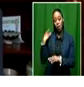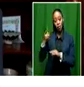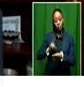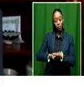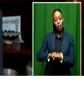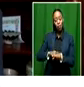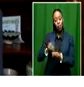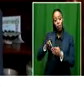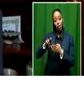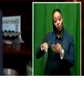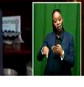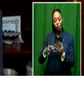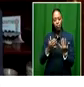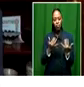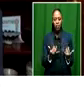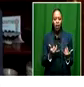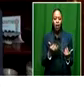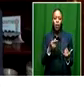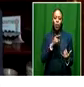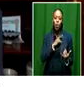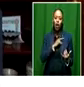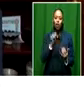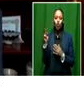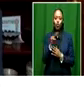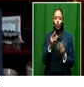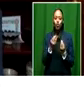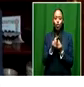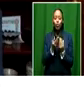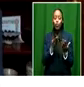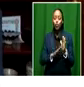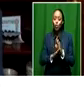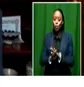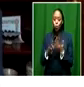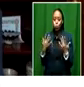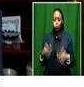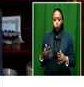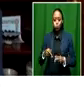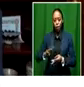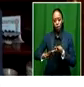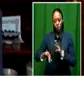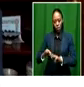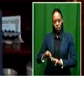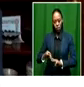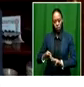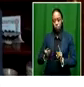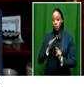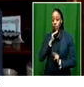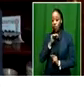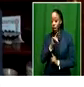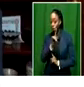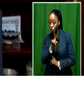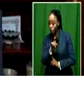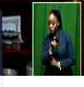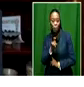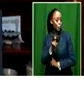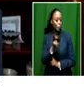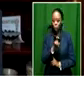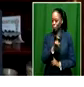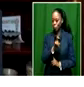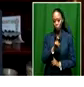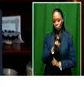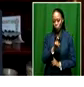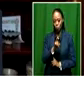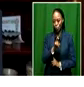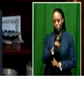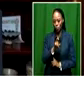So if you look at that, it's a huge improvement for mathematics. Is it enough? Maybe not. Maybe